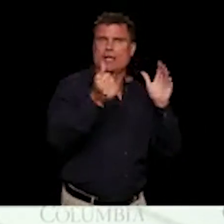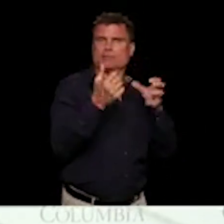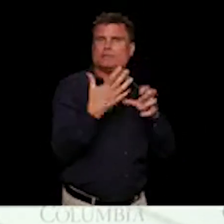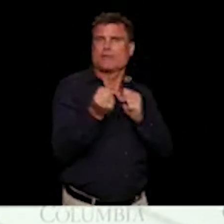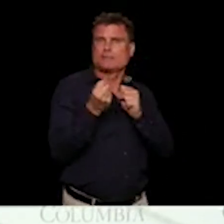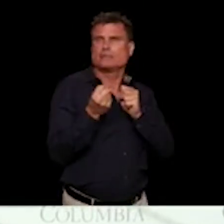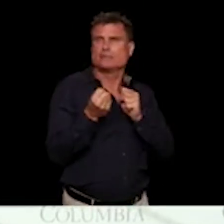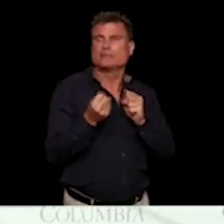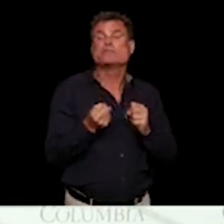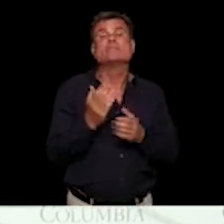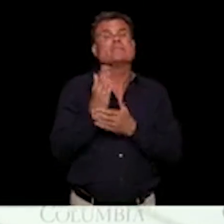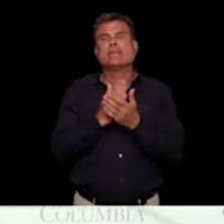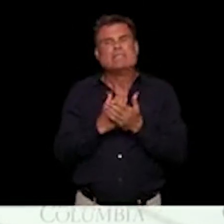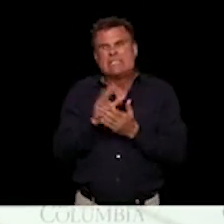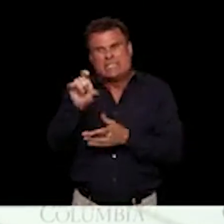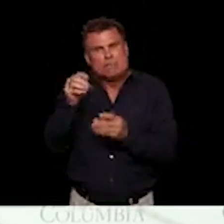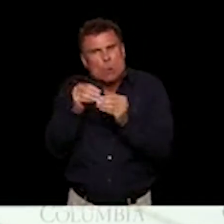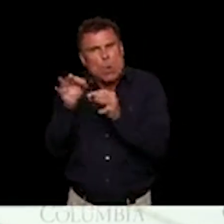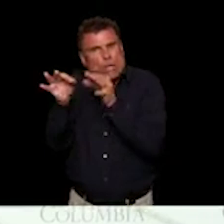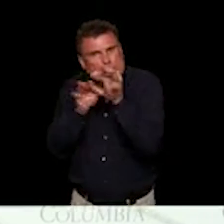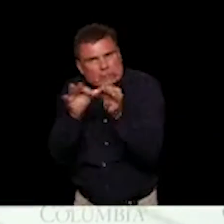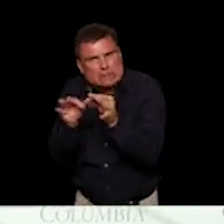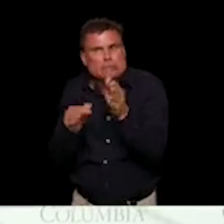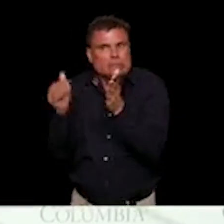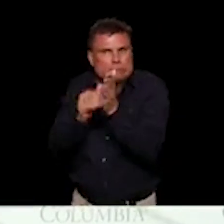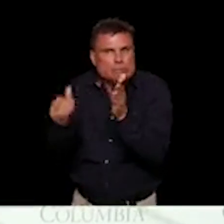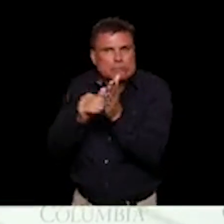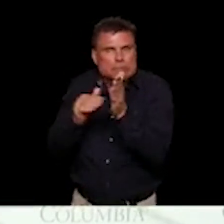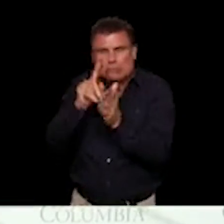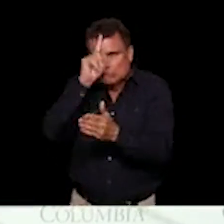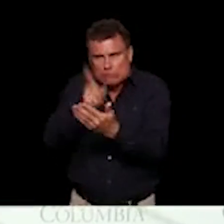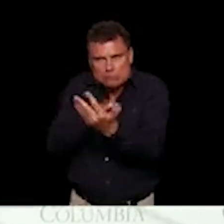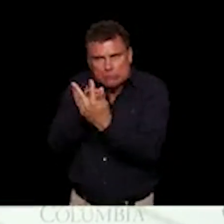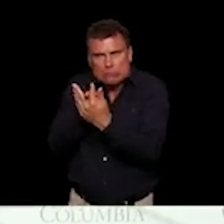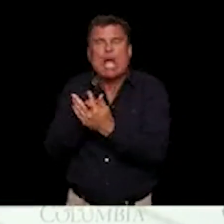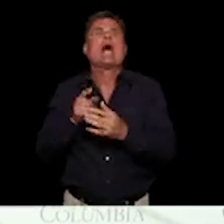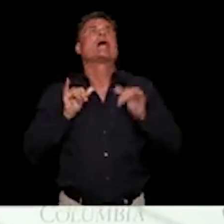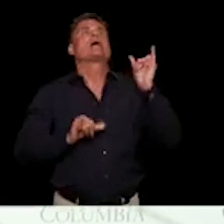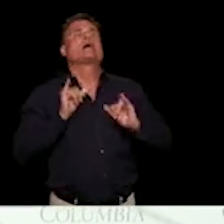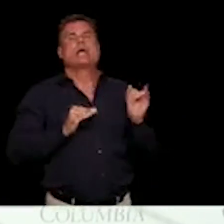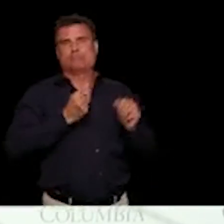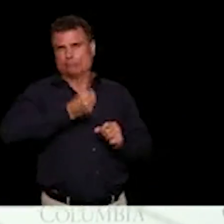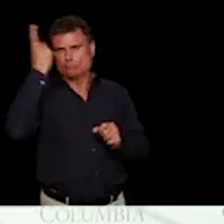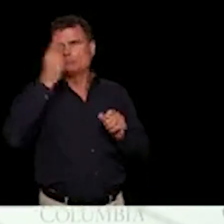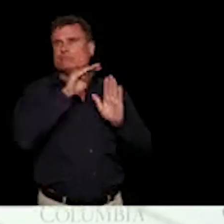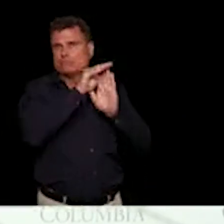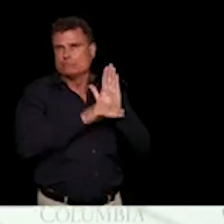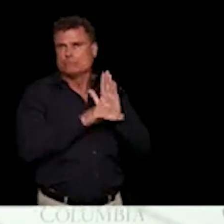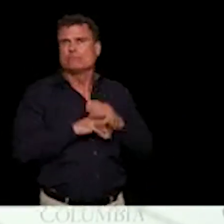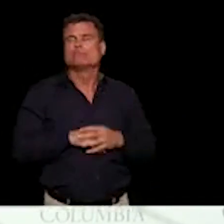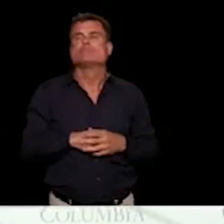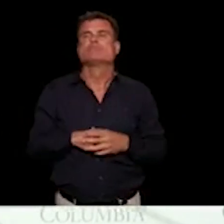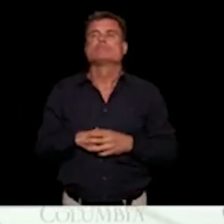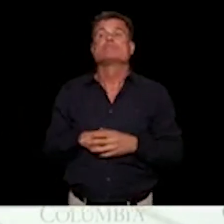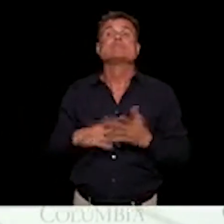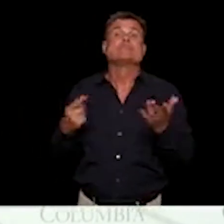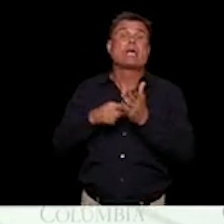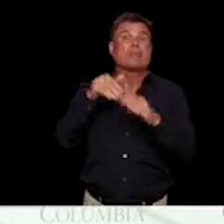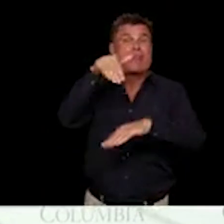and recommendations that were put in place for restaurants and how those needed to be changed. And that's a really important learning that we did,